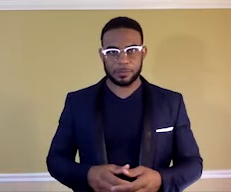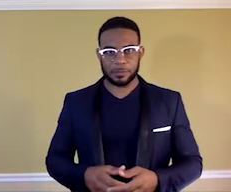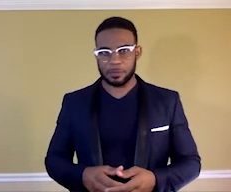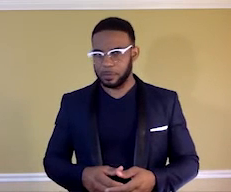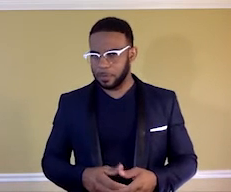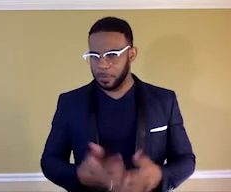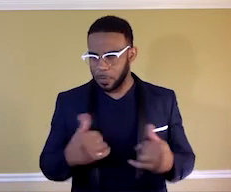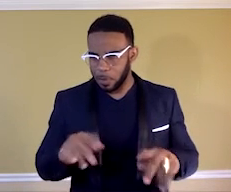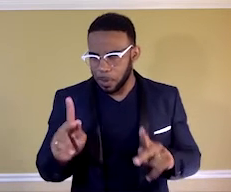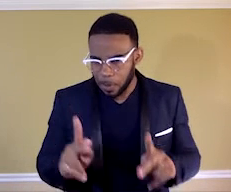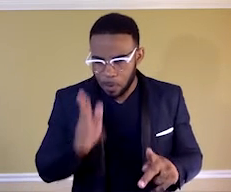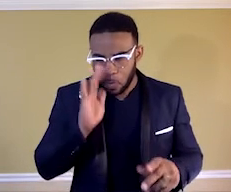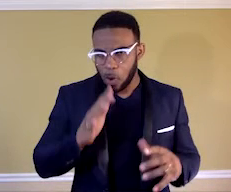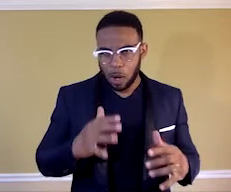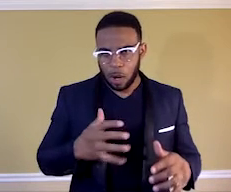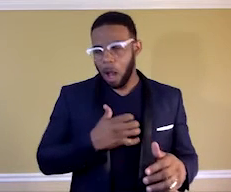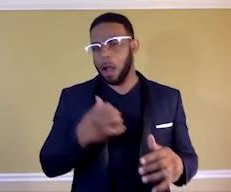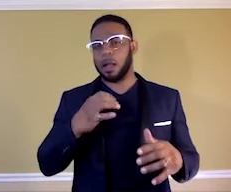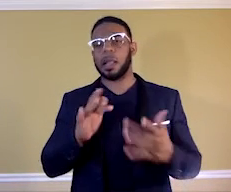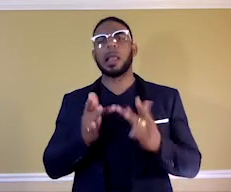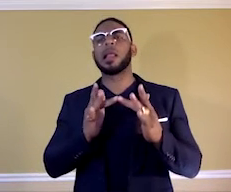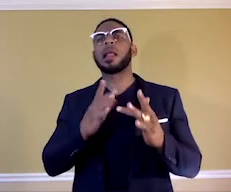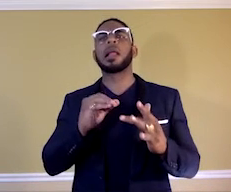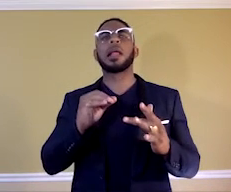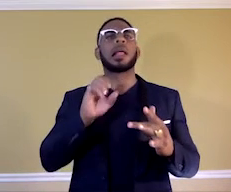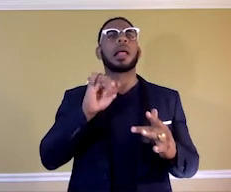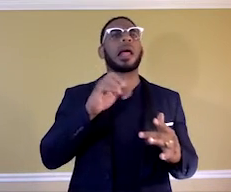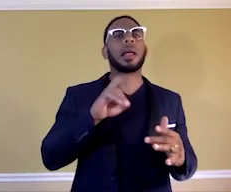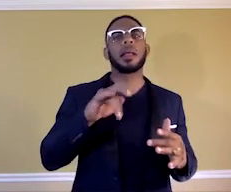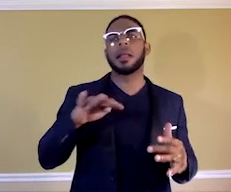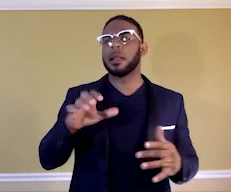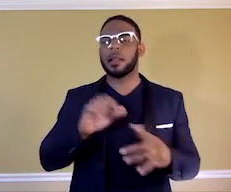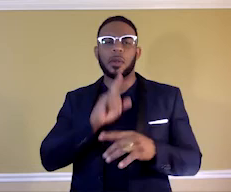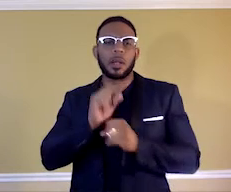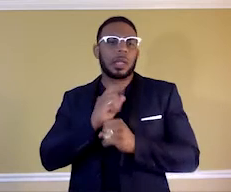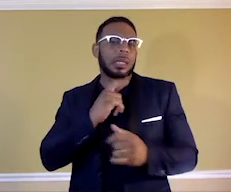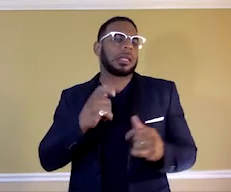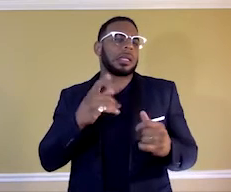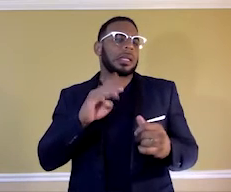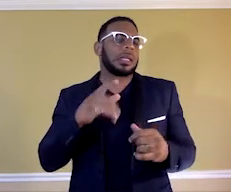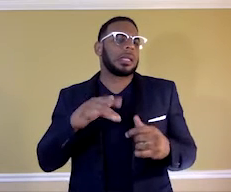And while people will argue that the internet and cyberspace and really just the